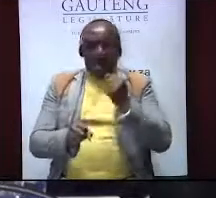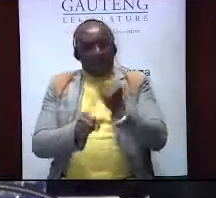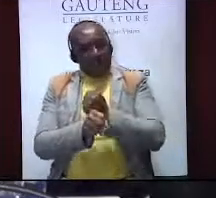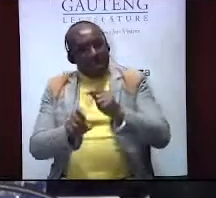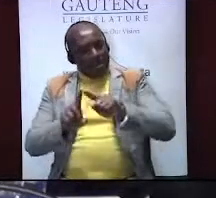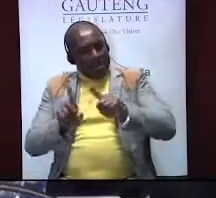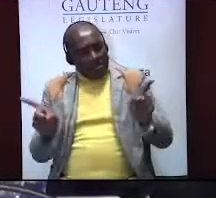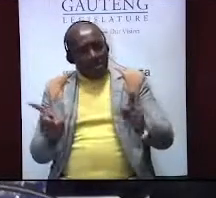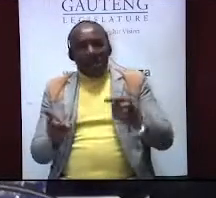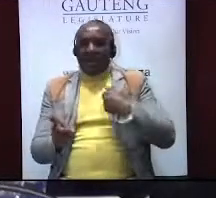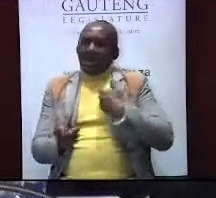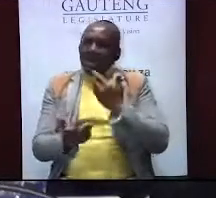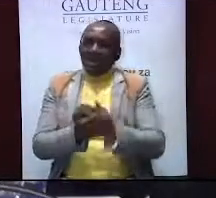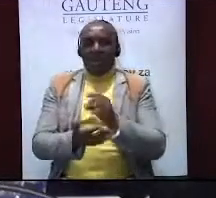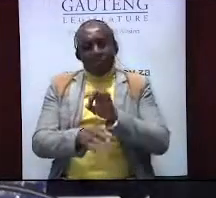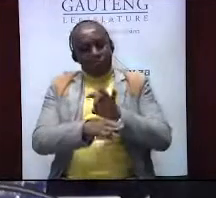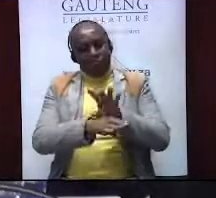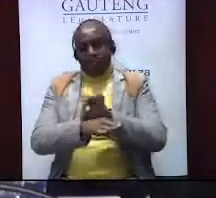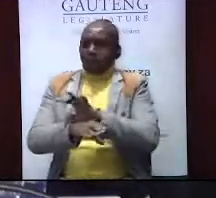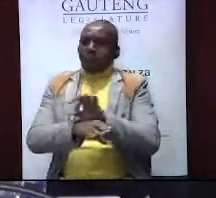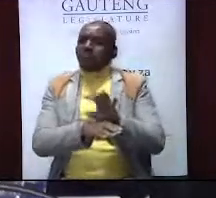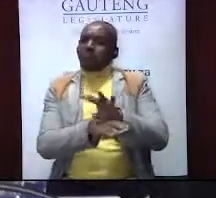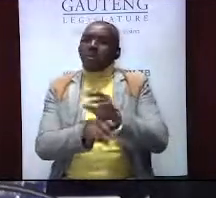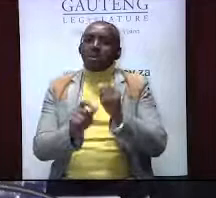guiding them as we are supposed to?